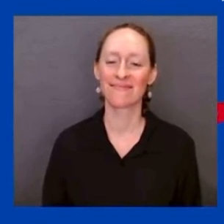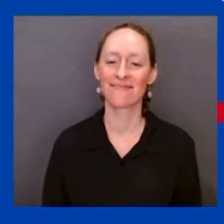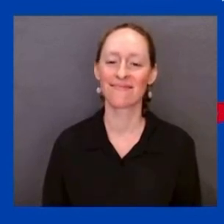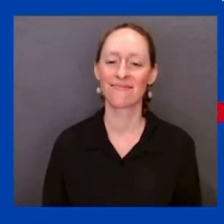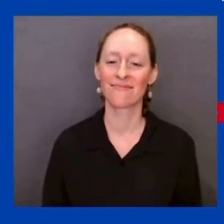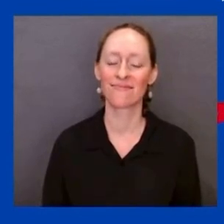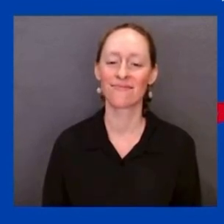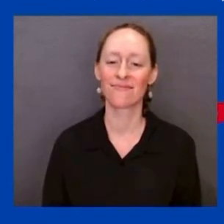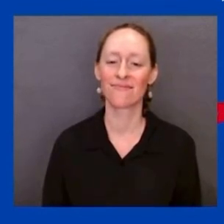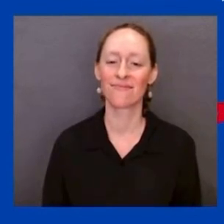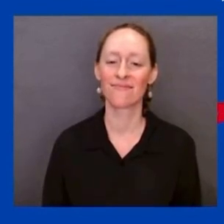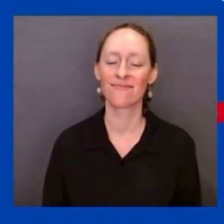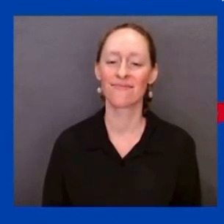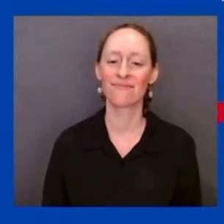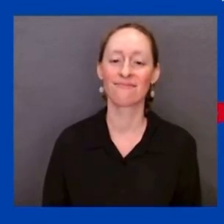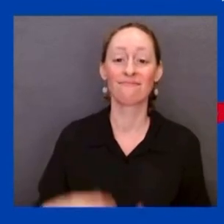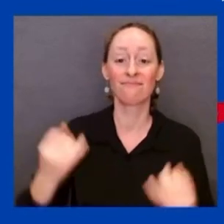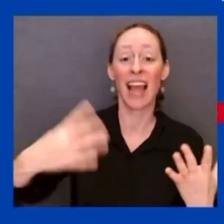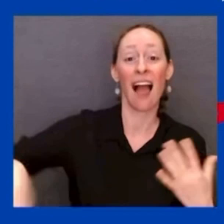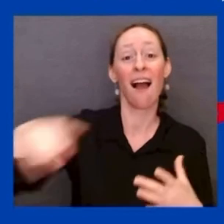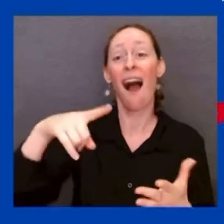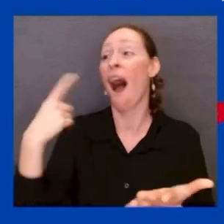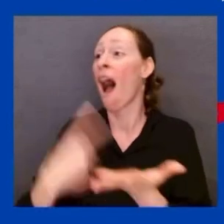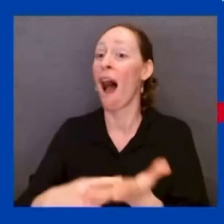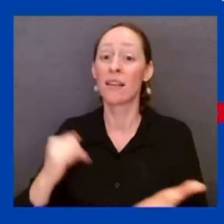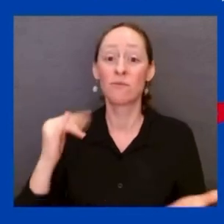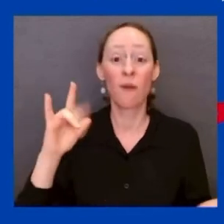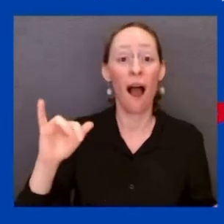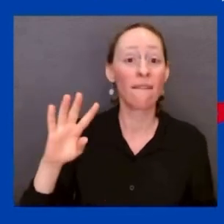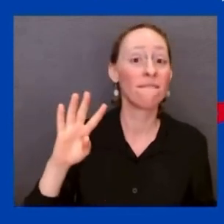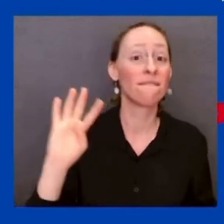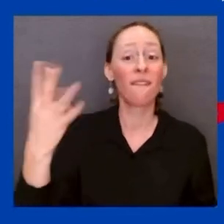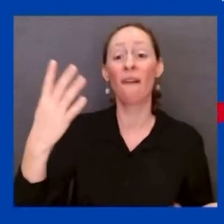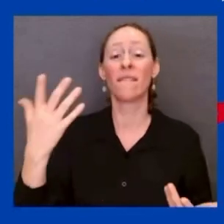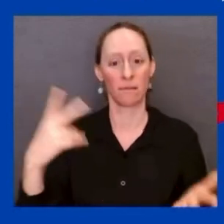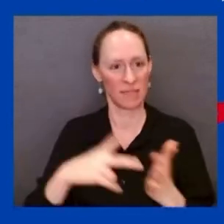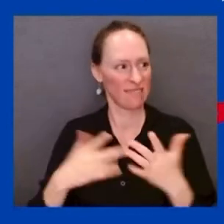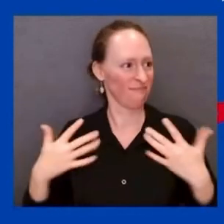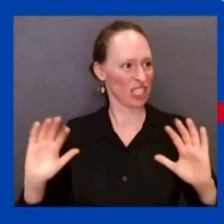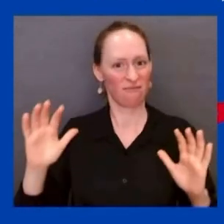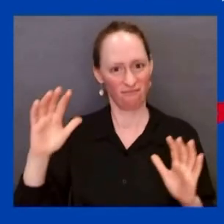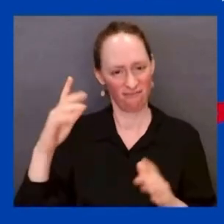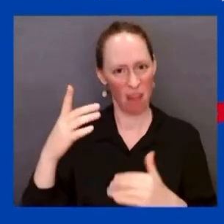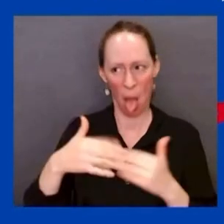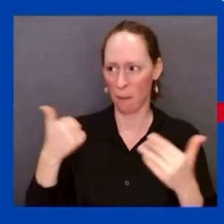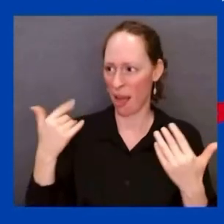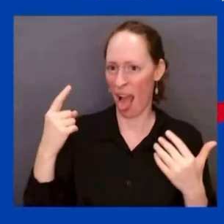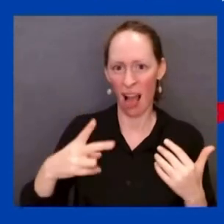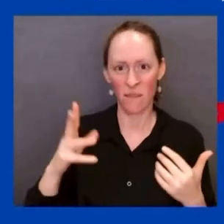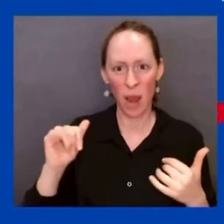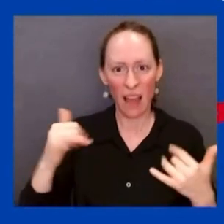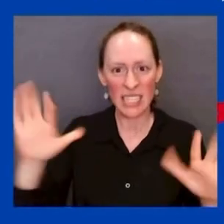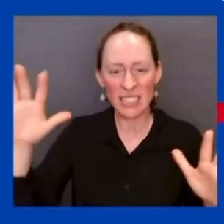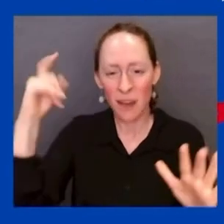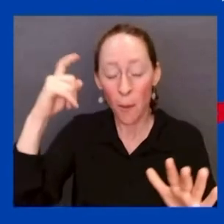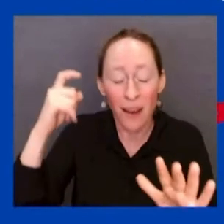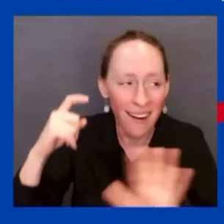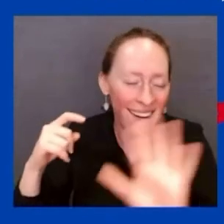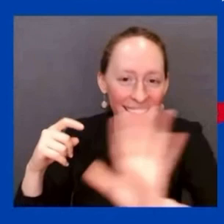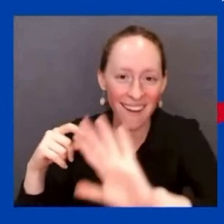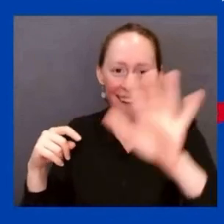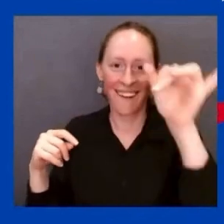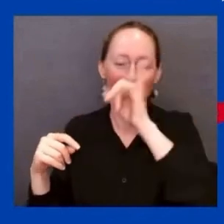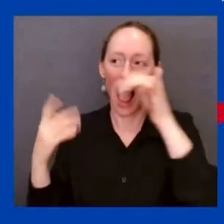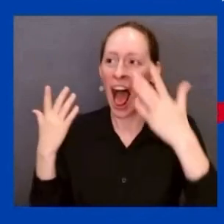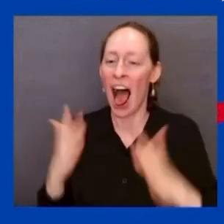half over. You know, I hate to hear that because it's just like it's gone so quickly. But I know that we don't have much time left.